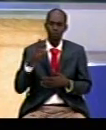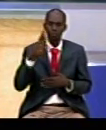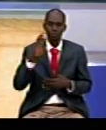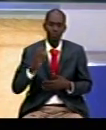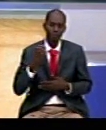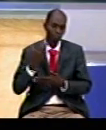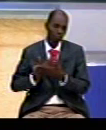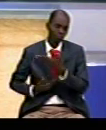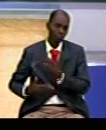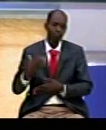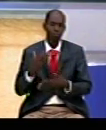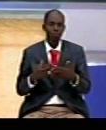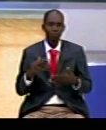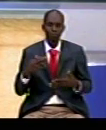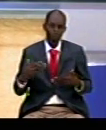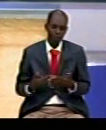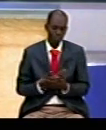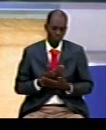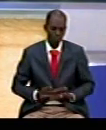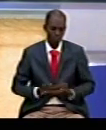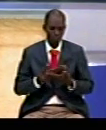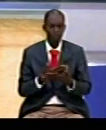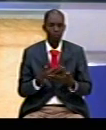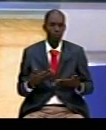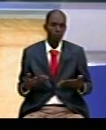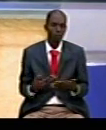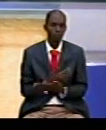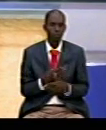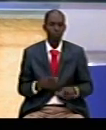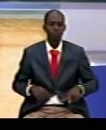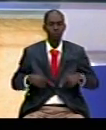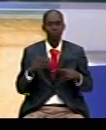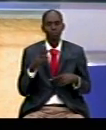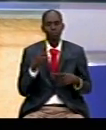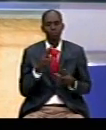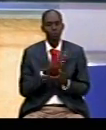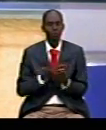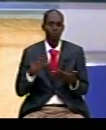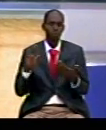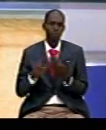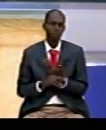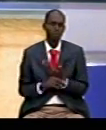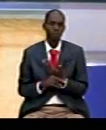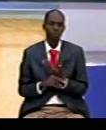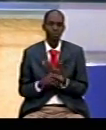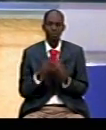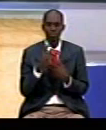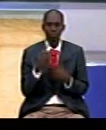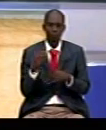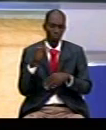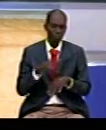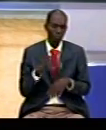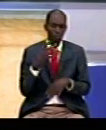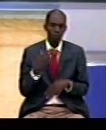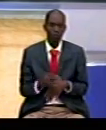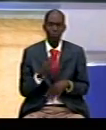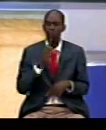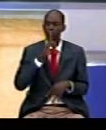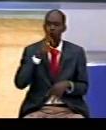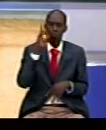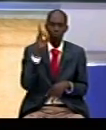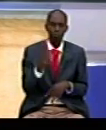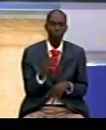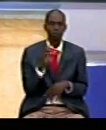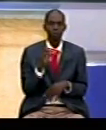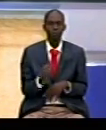New birth. New life. Righteousness. A touch of reassurance.